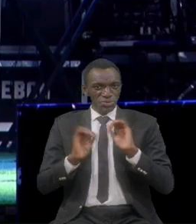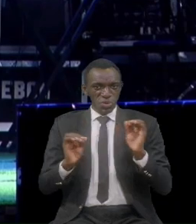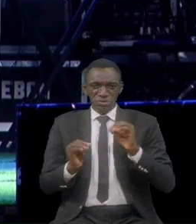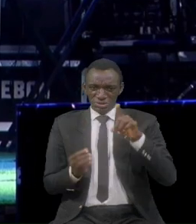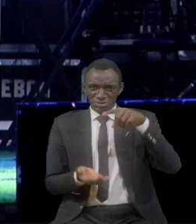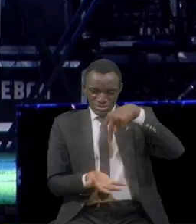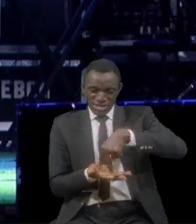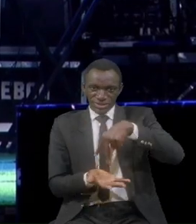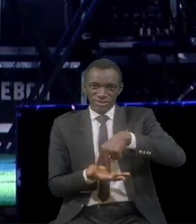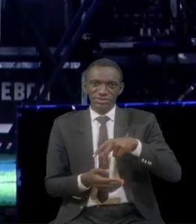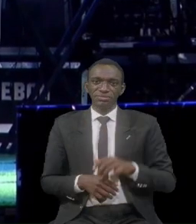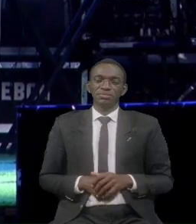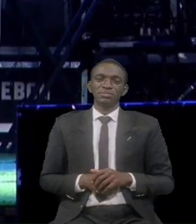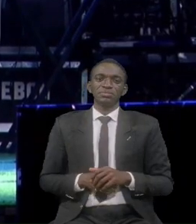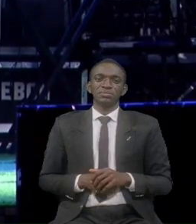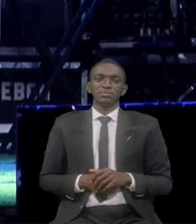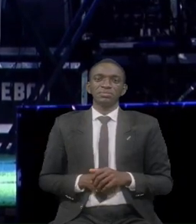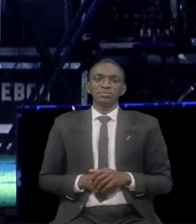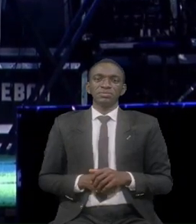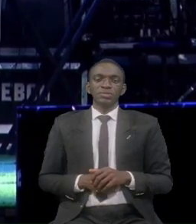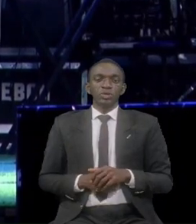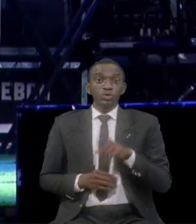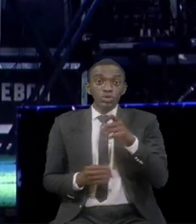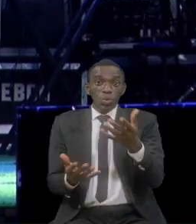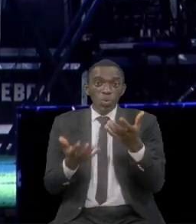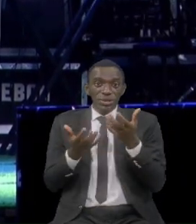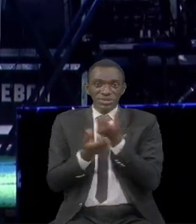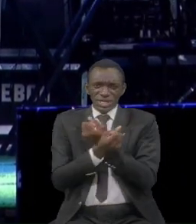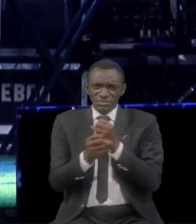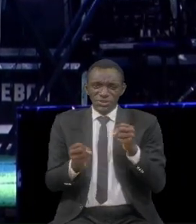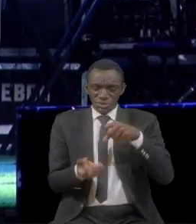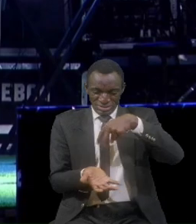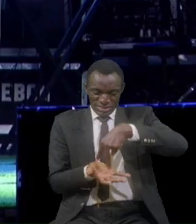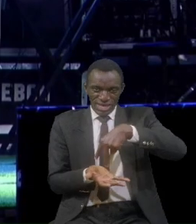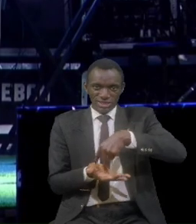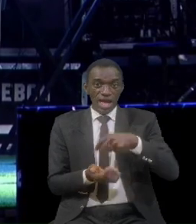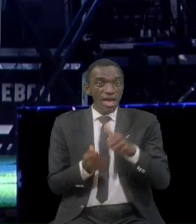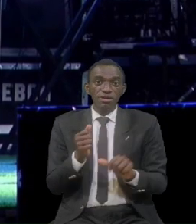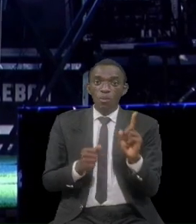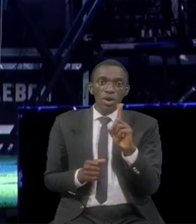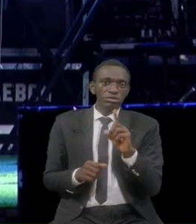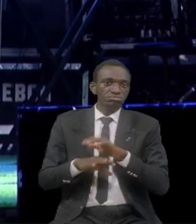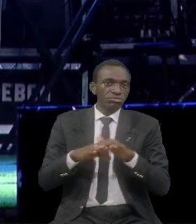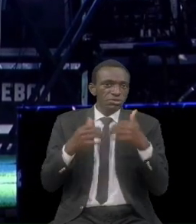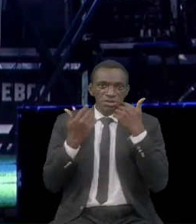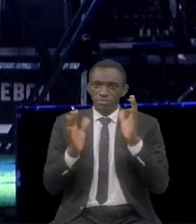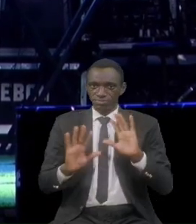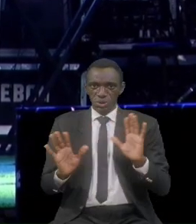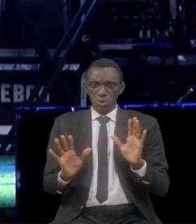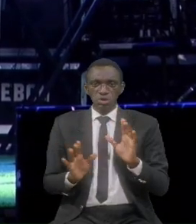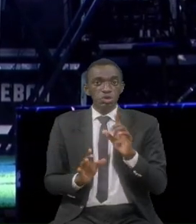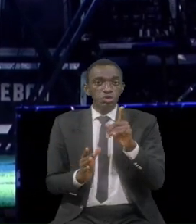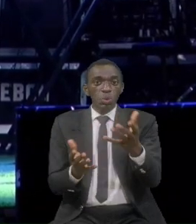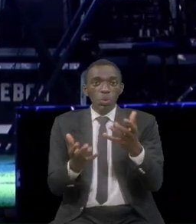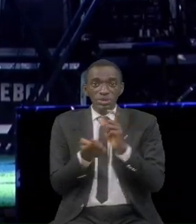want that salvation, stand up wherever you are. You're asking for